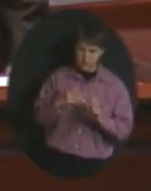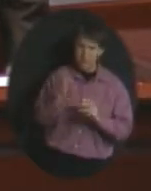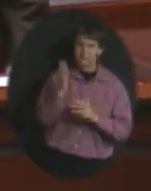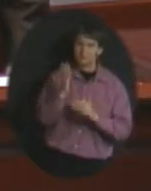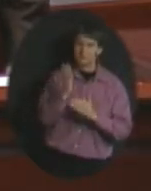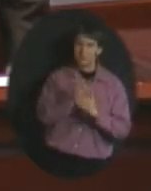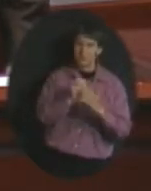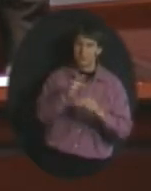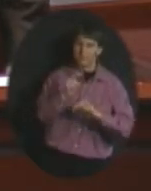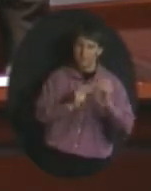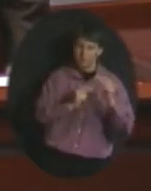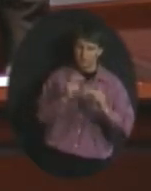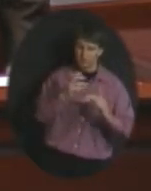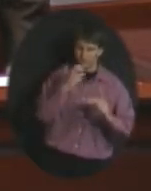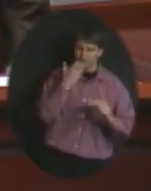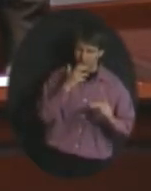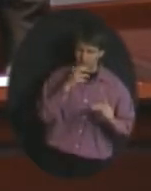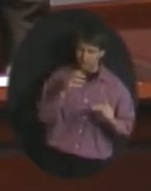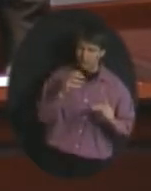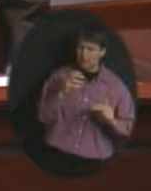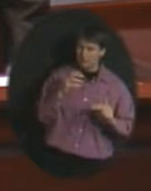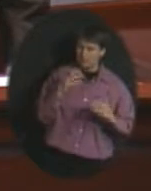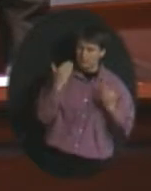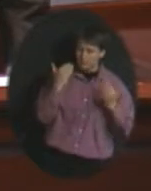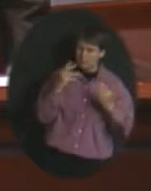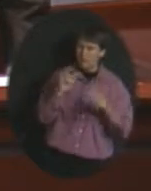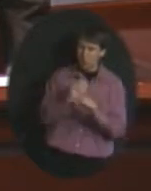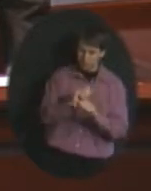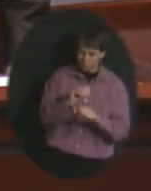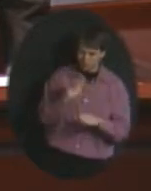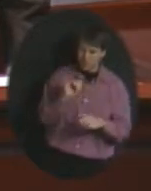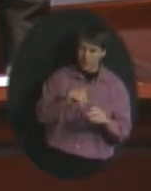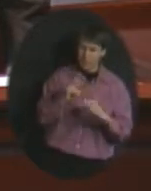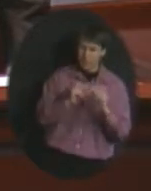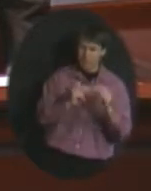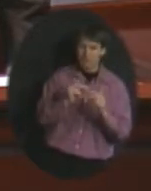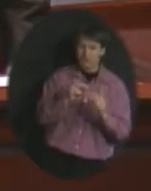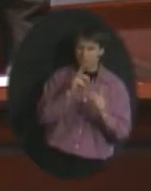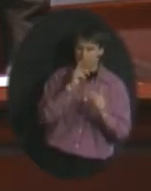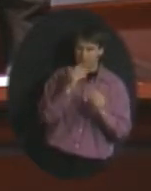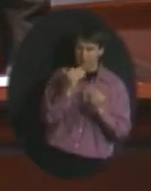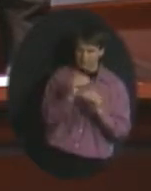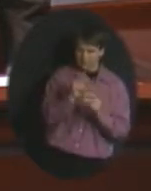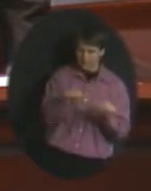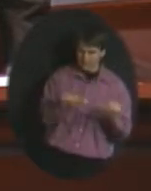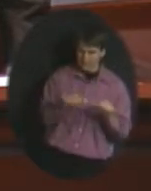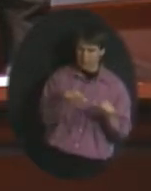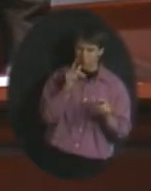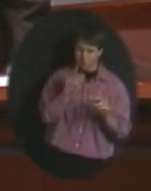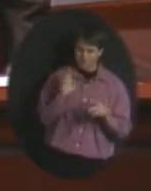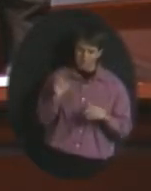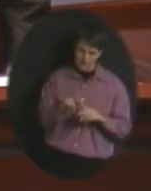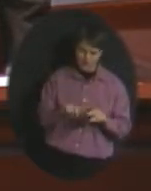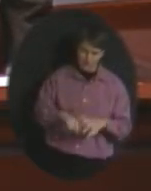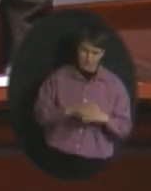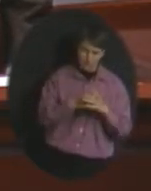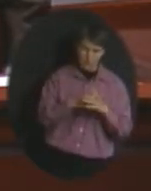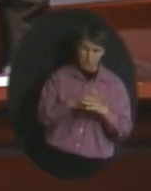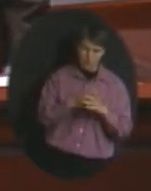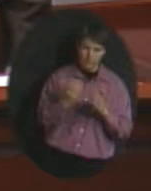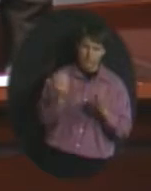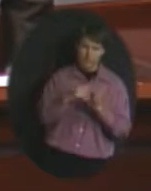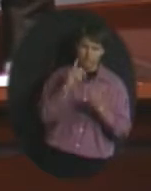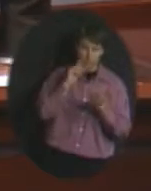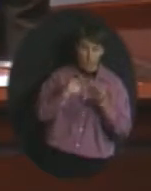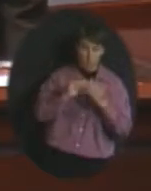that heating and cooling work in it, very minimal work. We're going to be back in and starting up school for our, again,